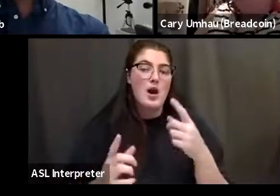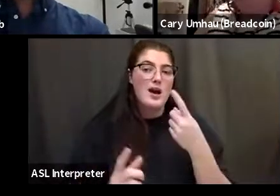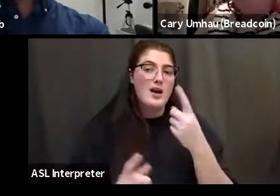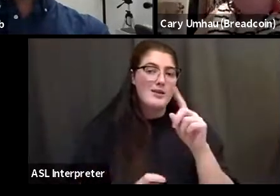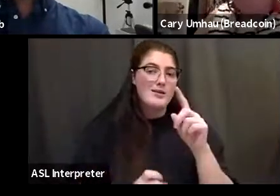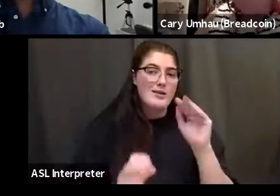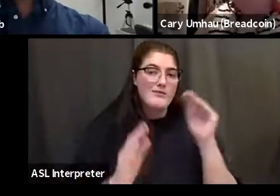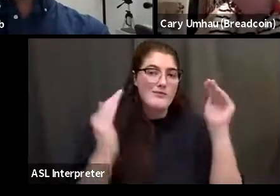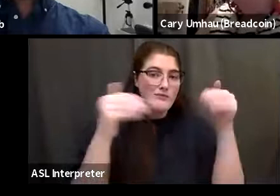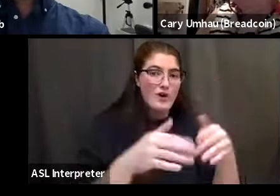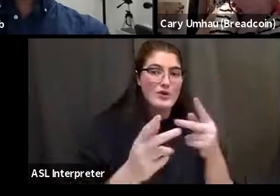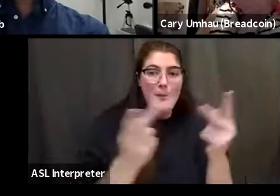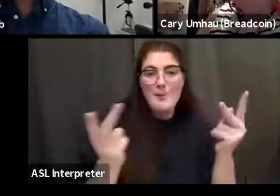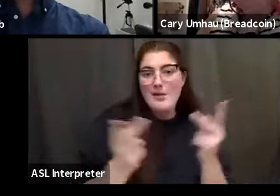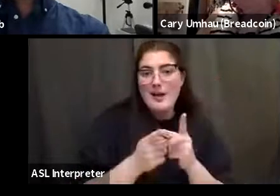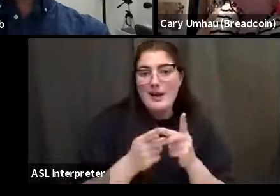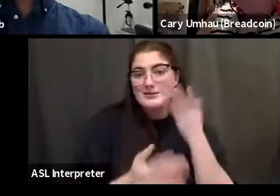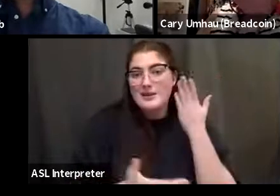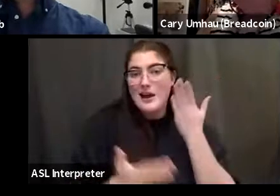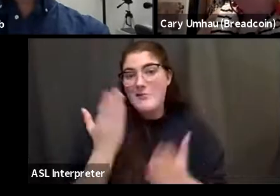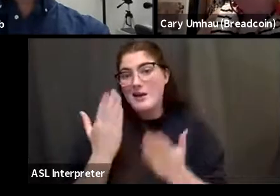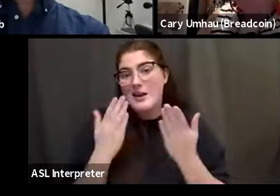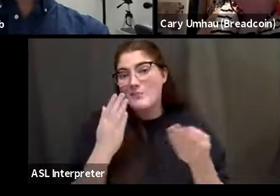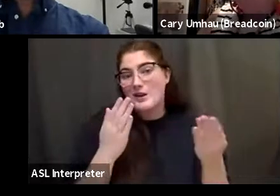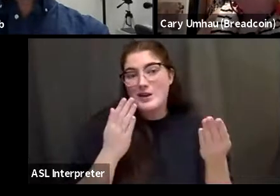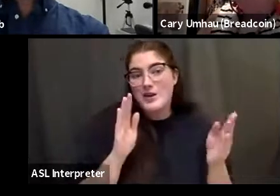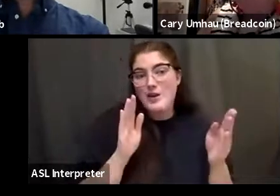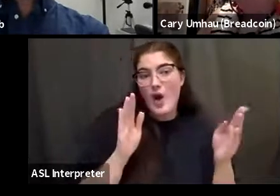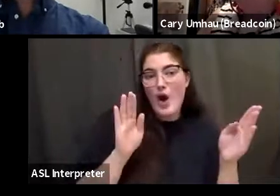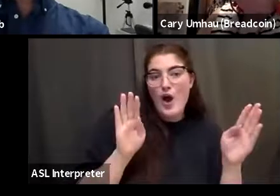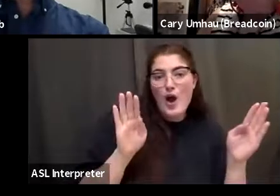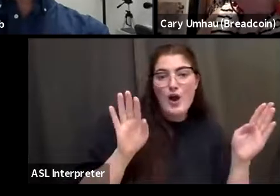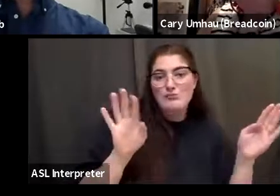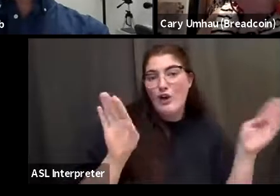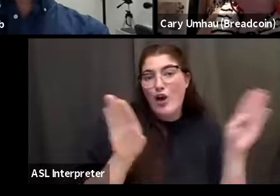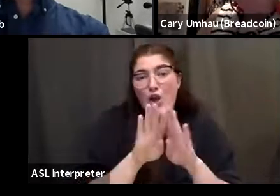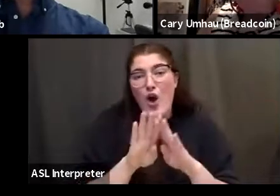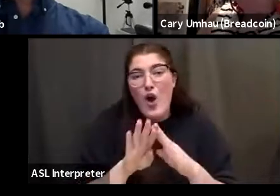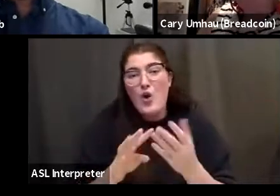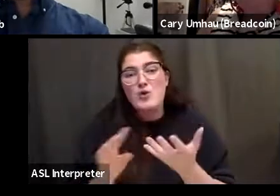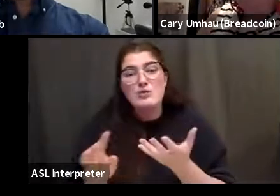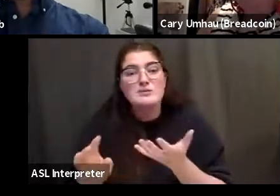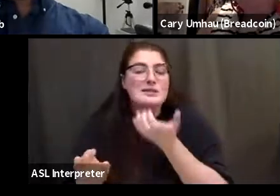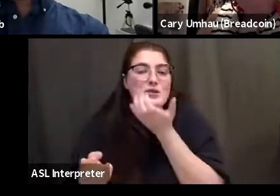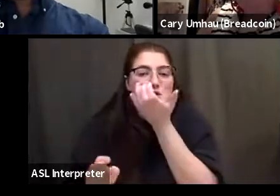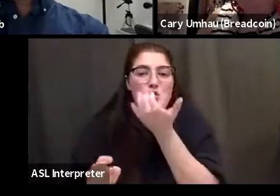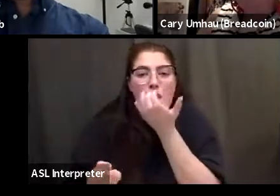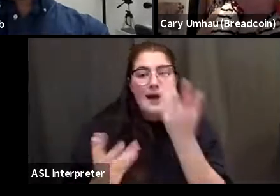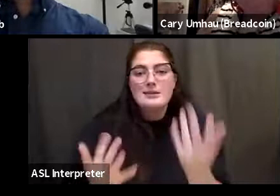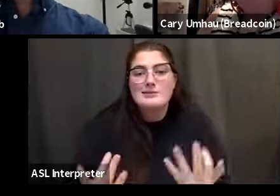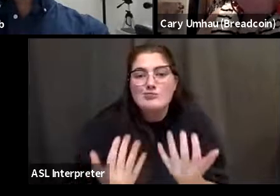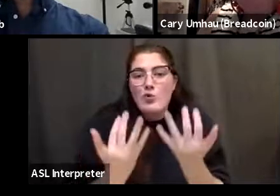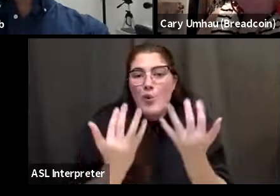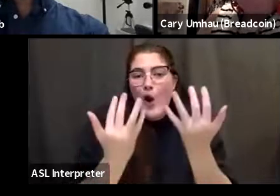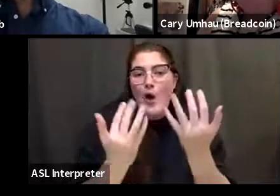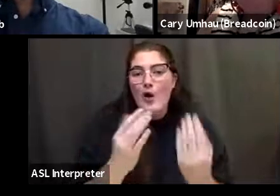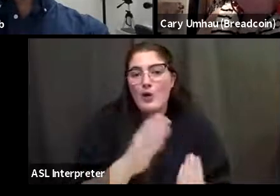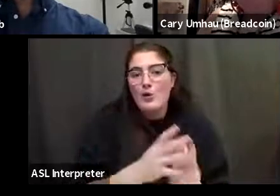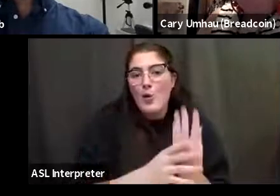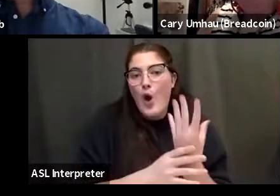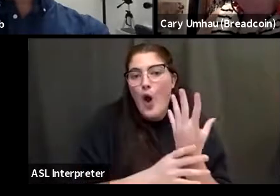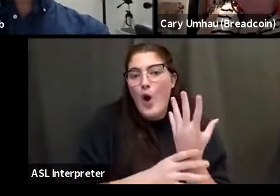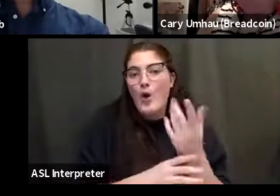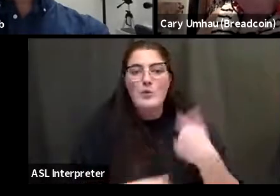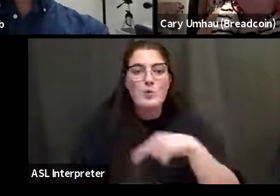places that maybe are closed and the grass had just grown up, and we need that cleared so that our neighborhood